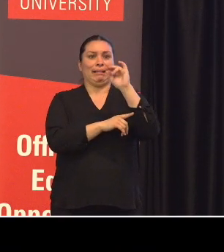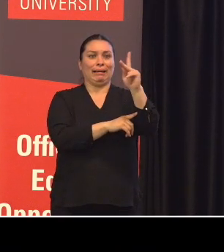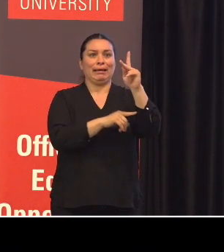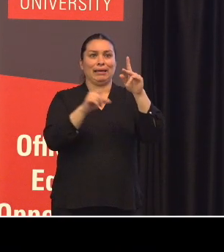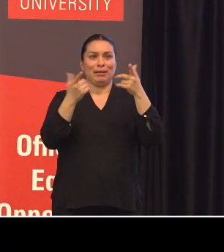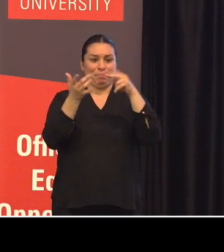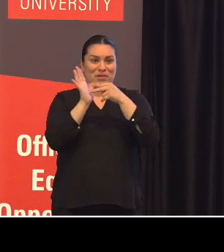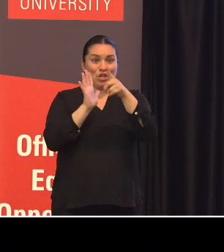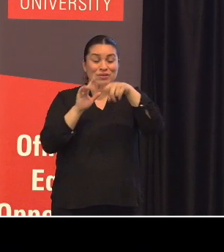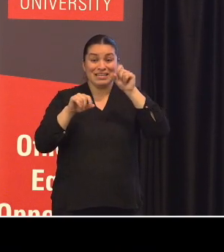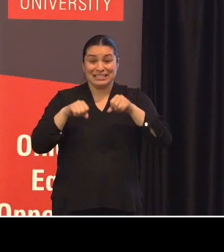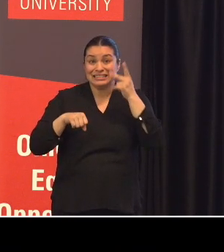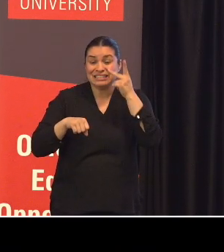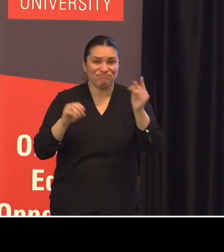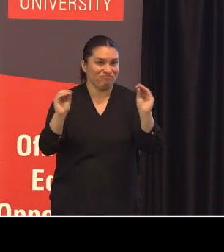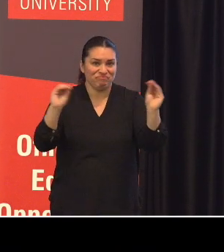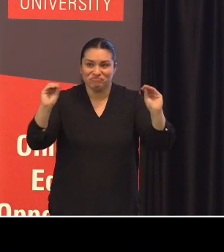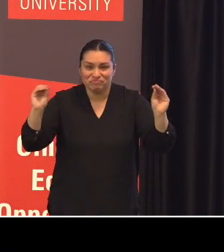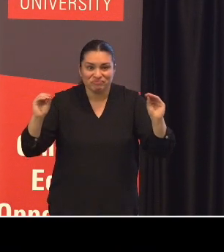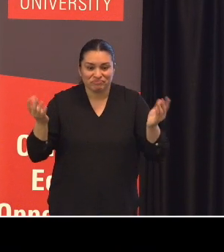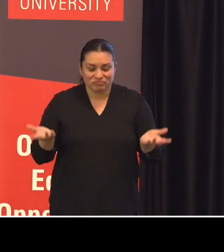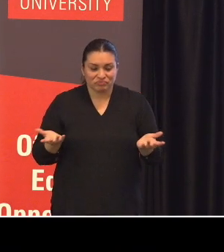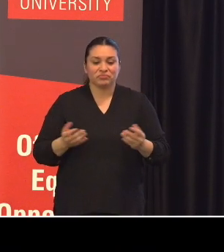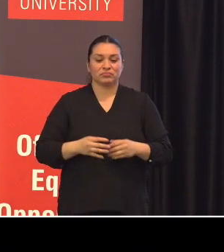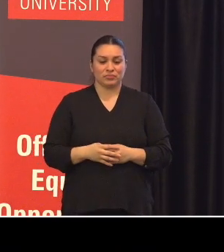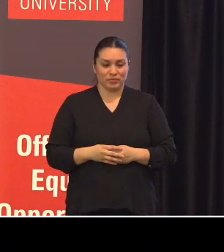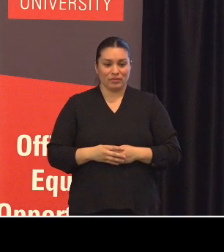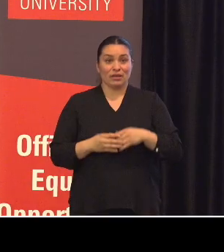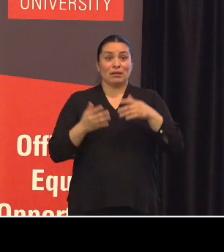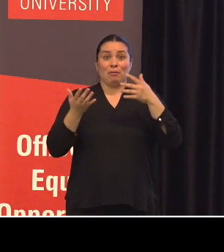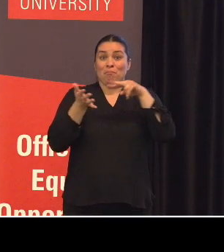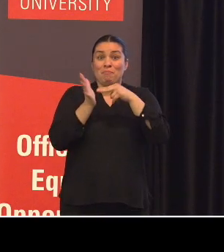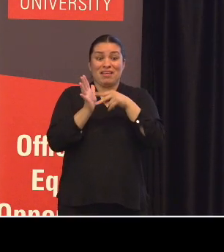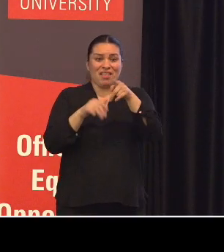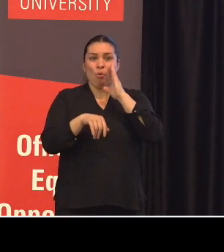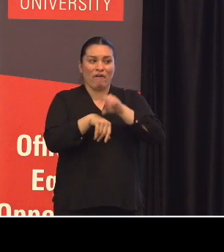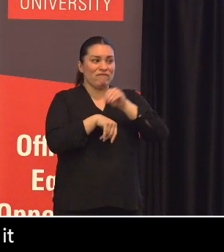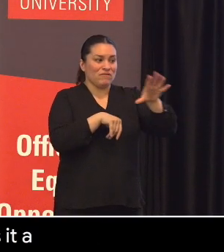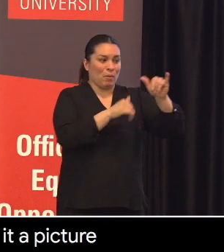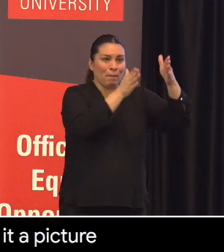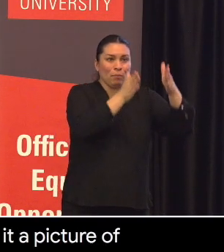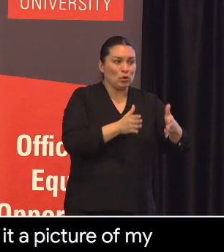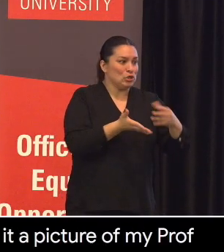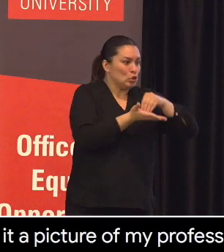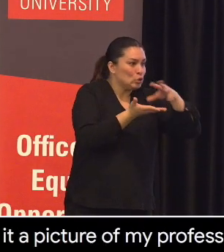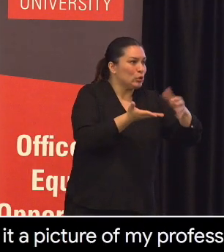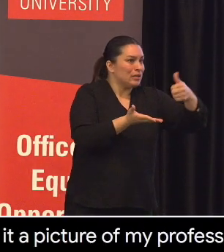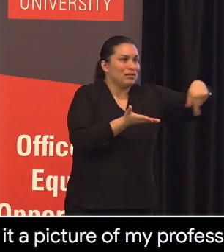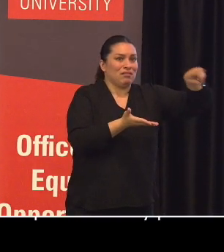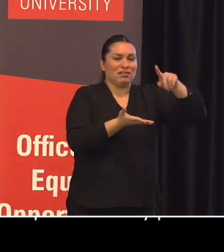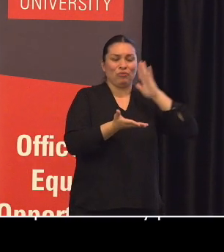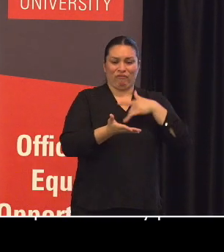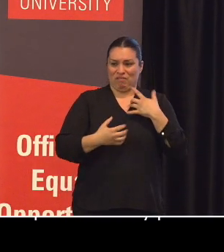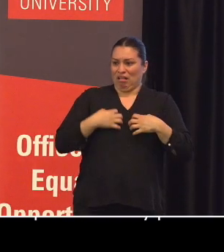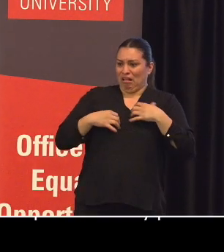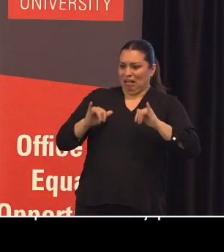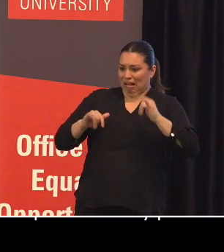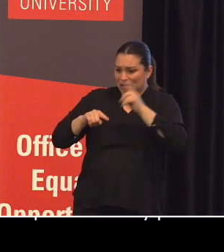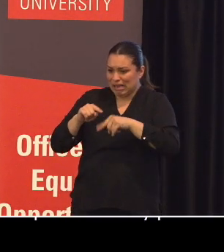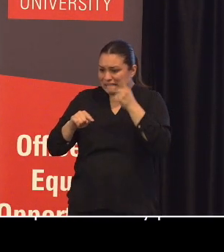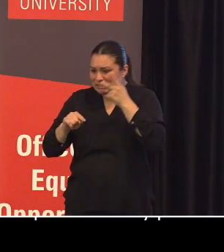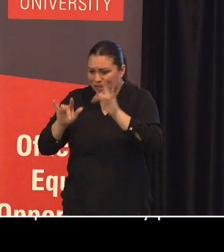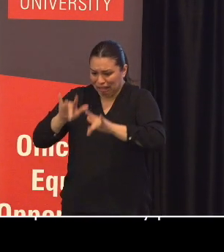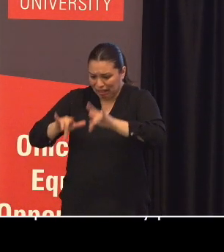it a map? Is it a chart? Is it a graph? Is there something in here that I need? Is it a picture of my professor's dog? Because yes, that's what I would put